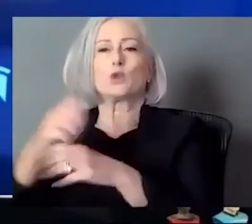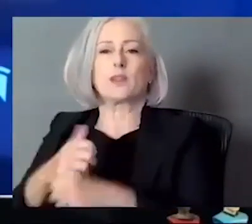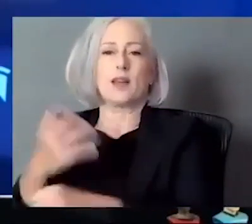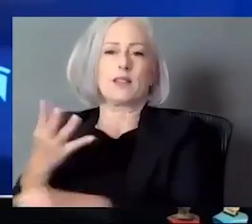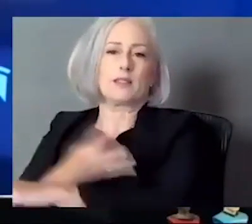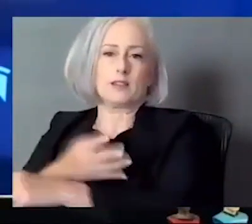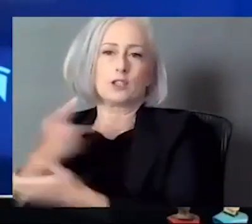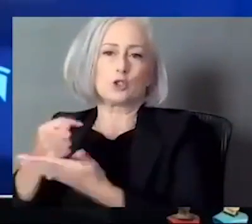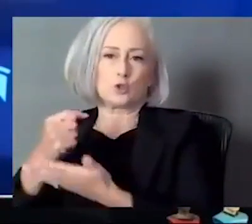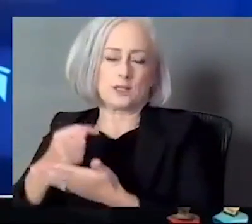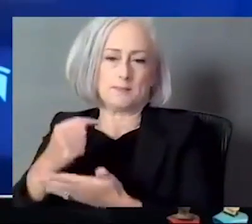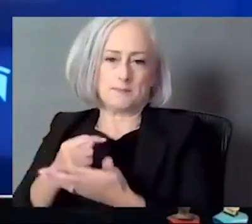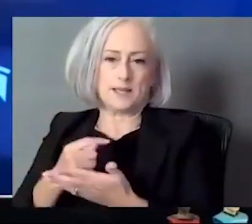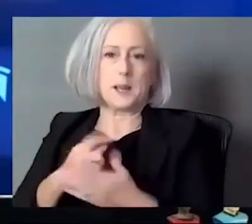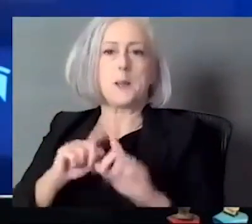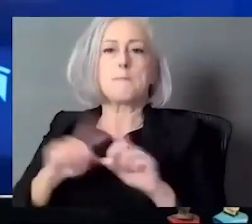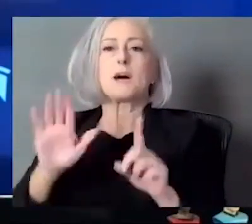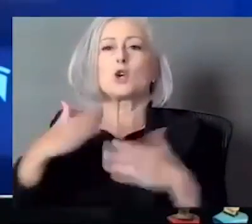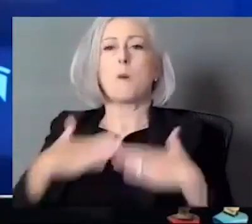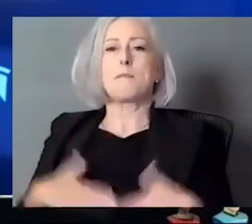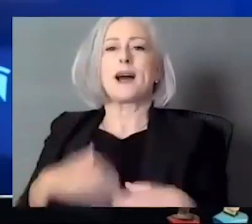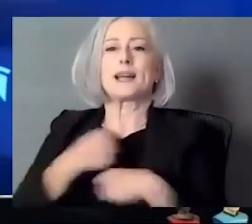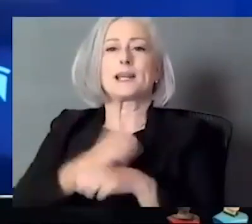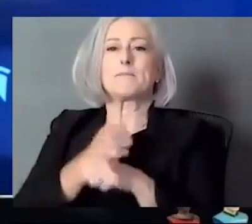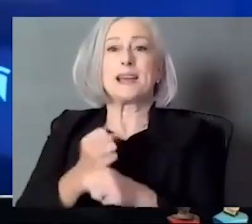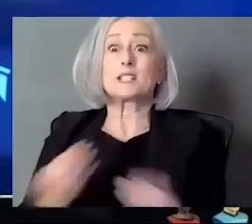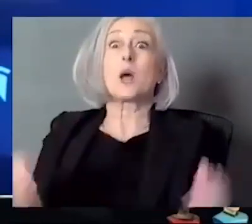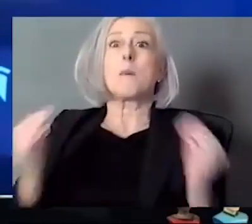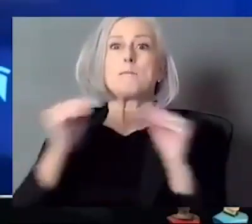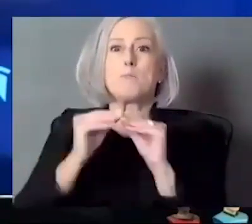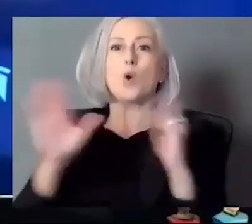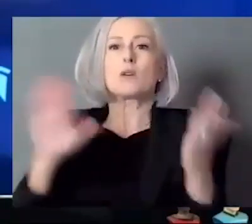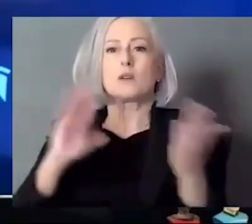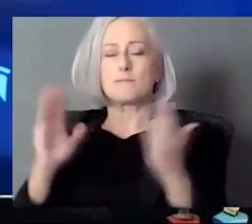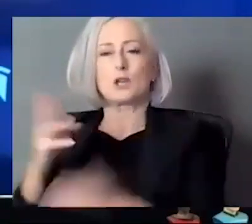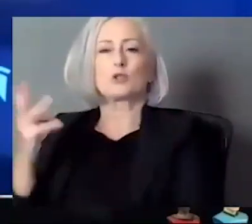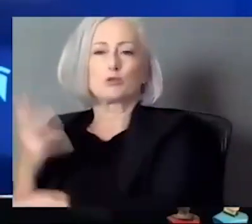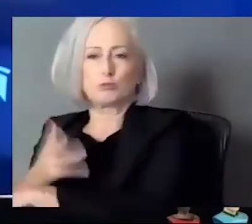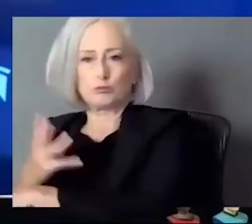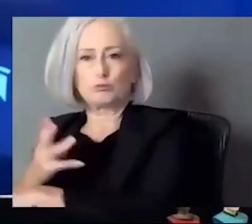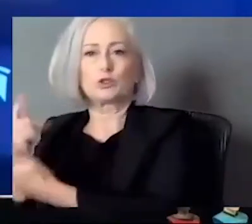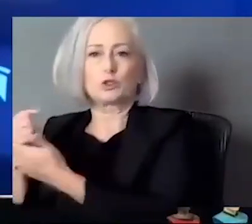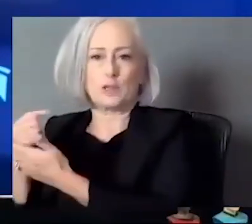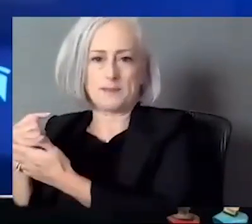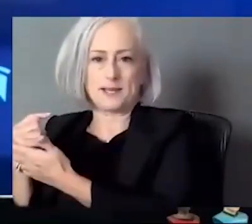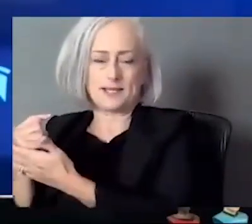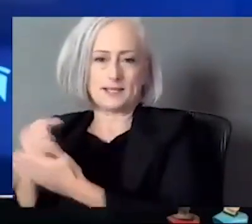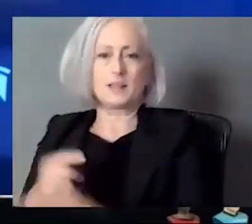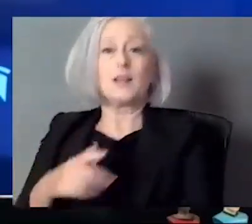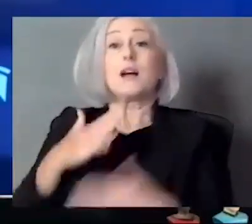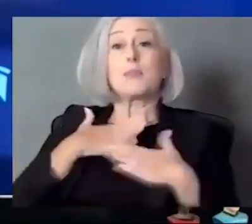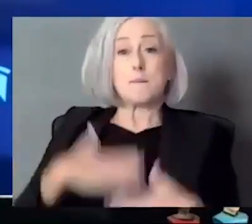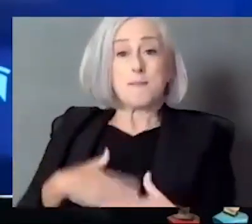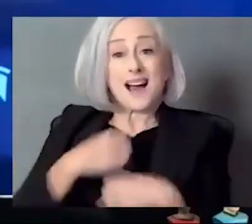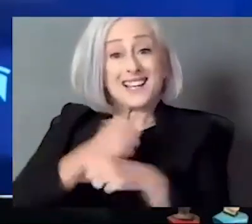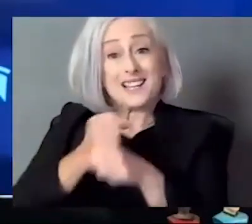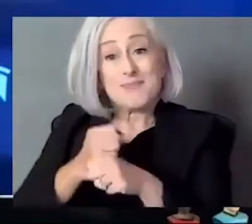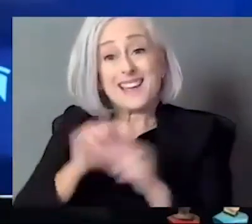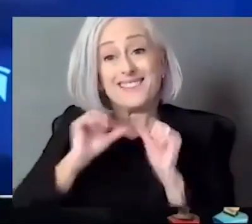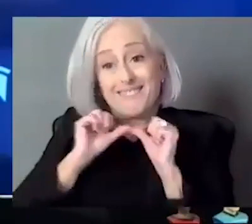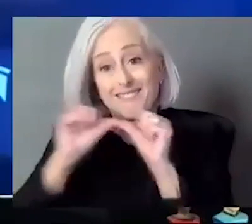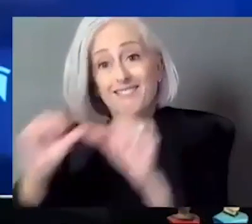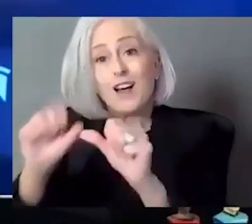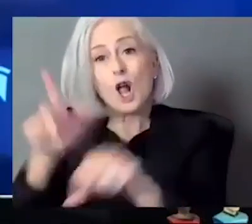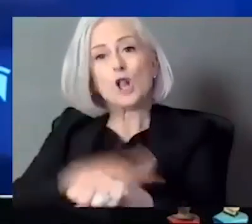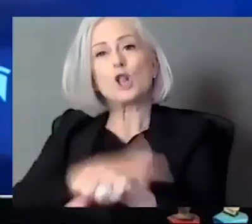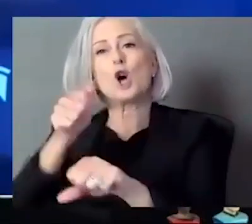vaccination, far more than we give you, far more than we're giving you. And those are a lot longer lasting than the ones we give you. So that's really the way